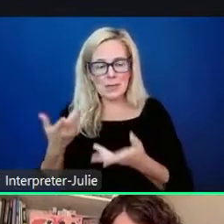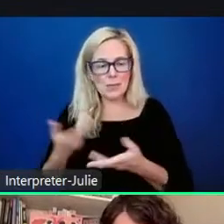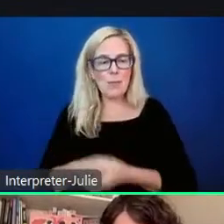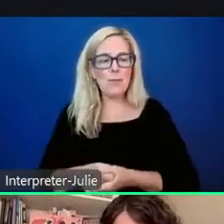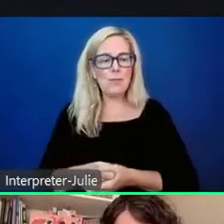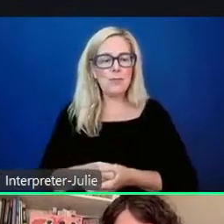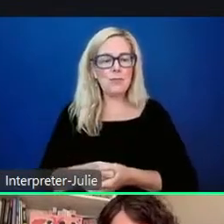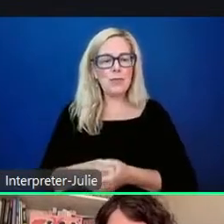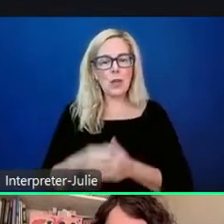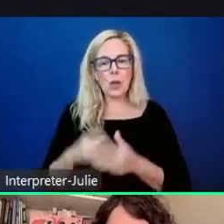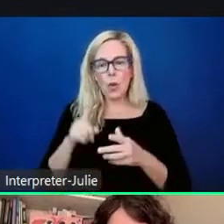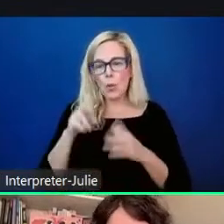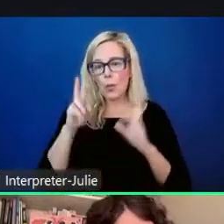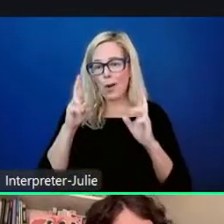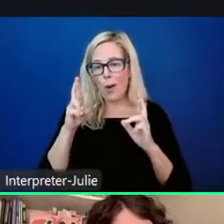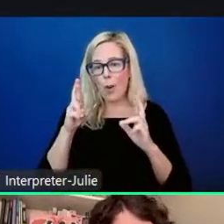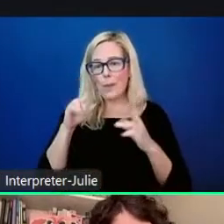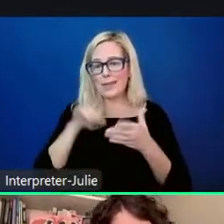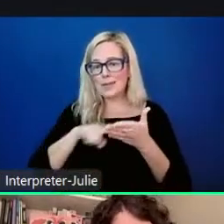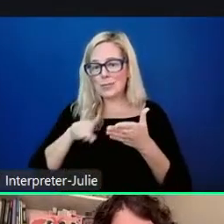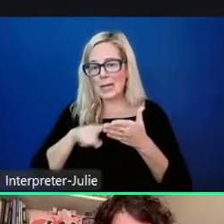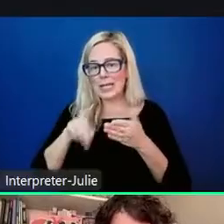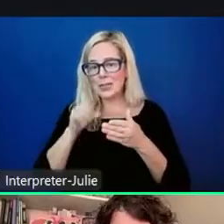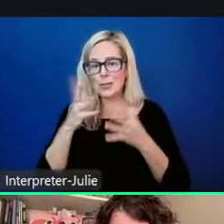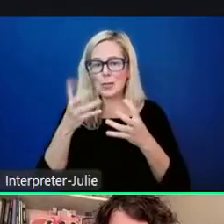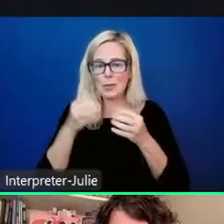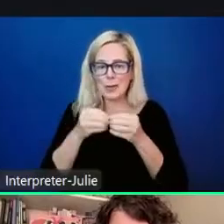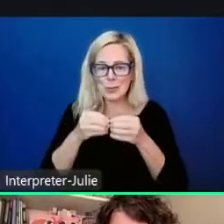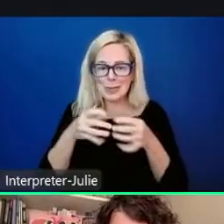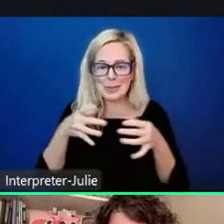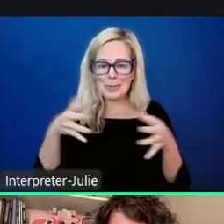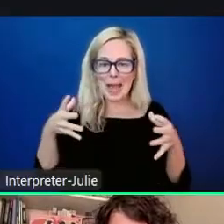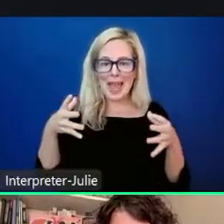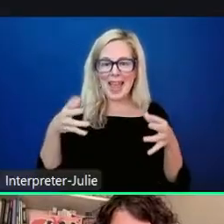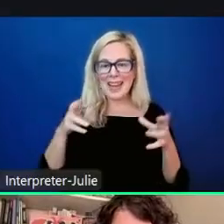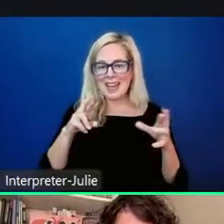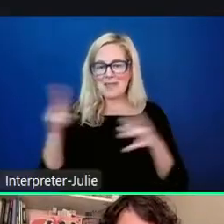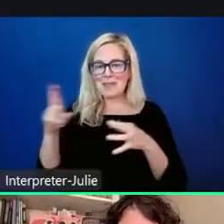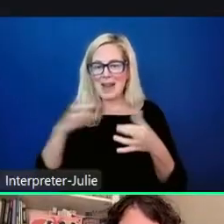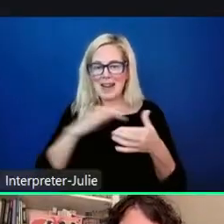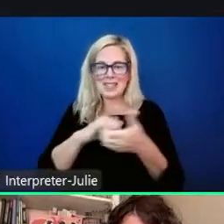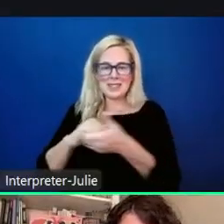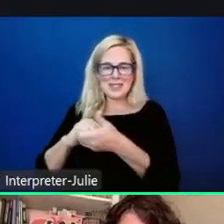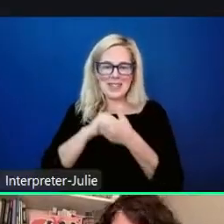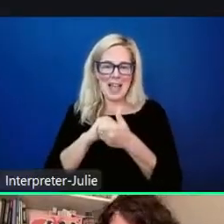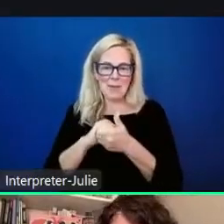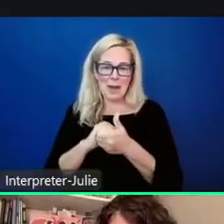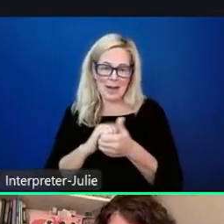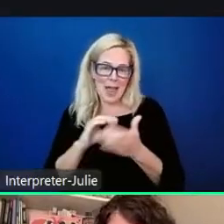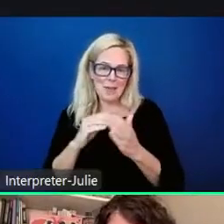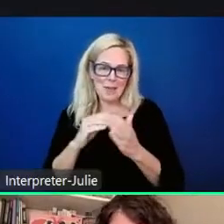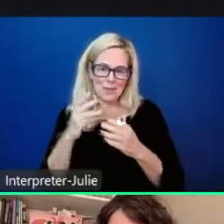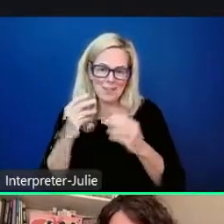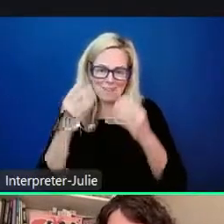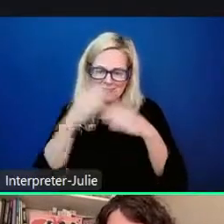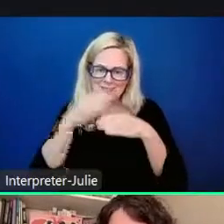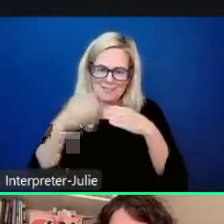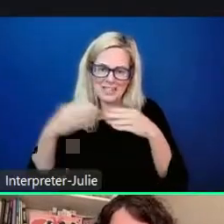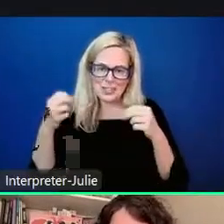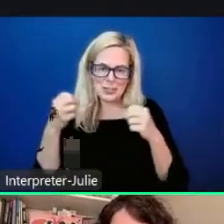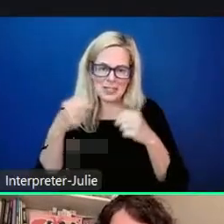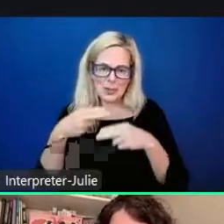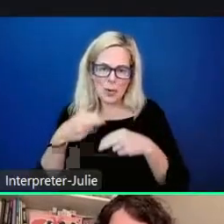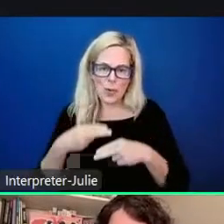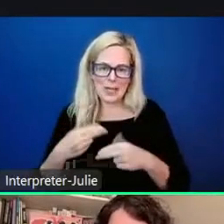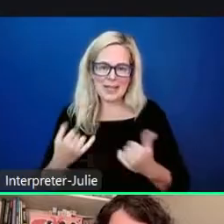expand our sample size. So we would love to collaborate, like I mentioned, and we're finishing our coding now. On the last slide, I'll just leave up for a